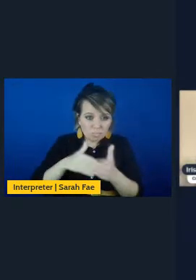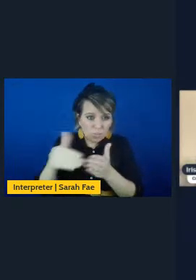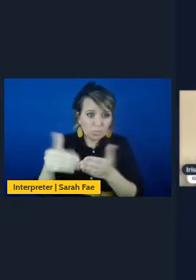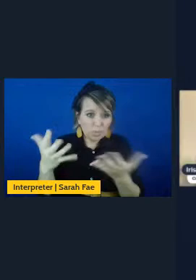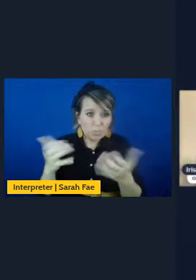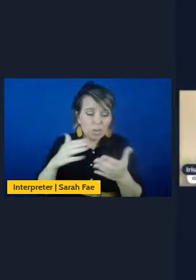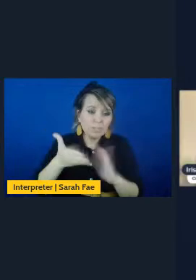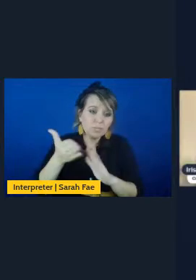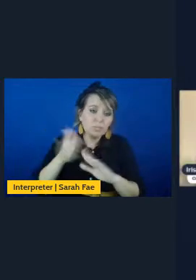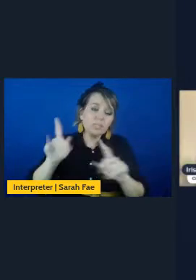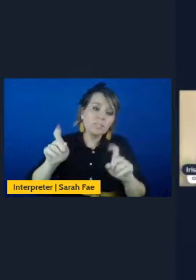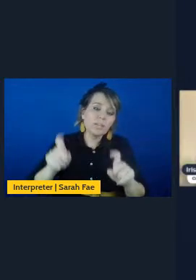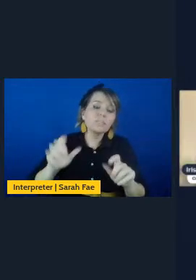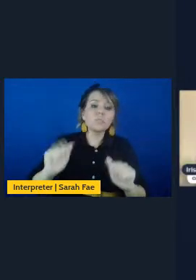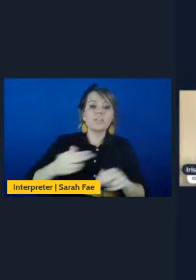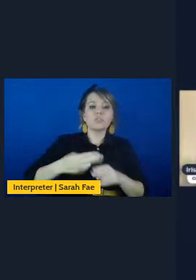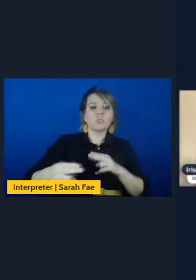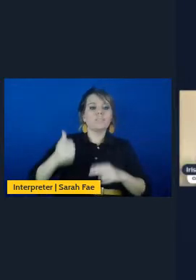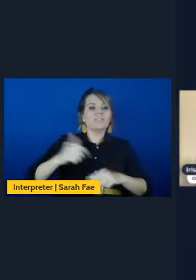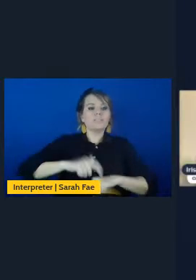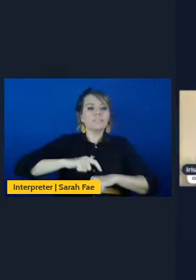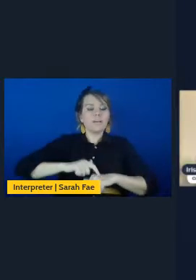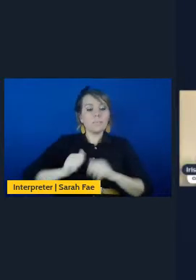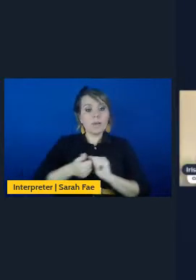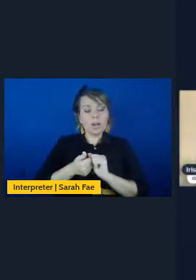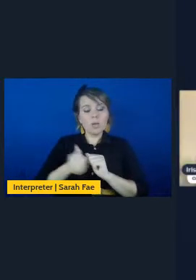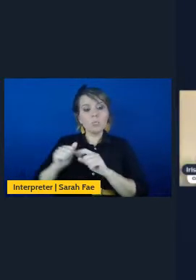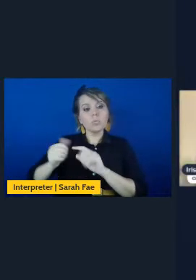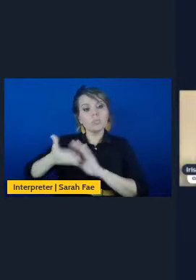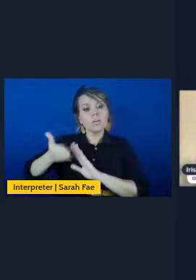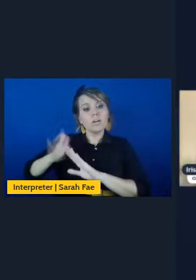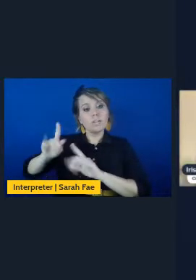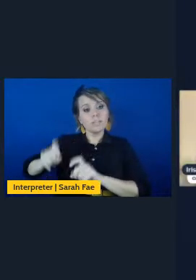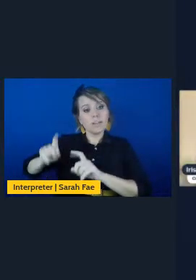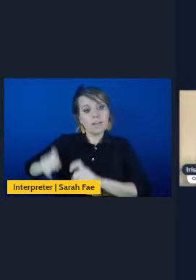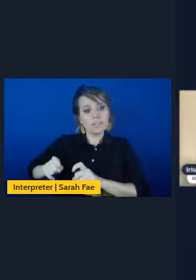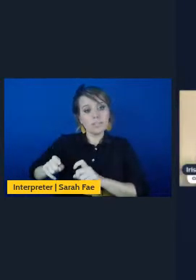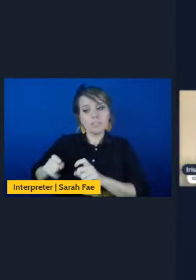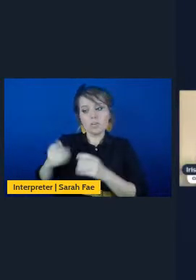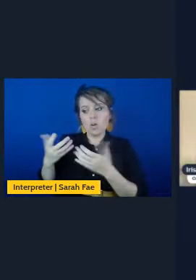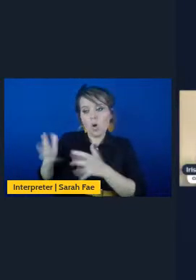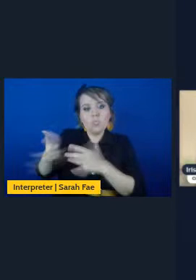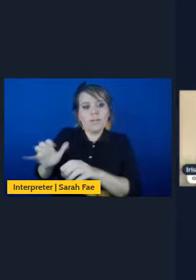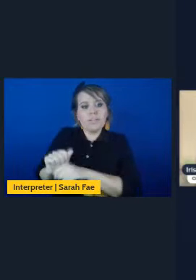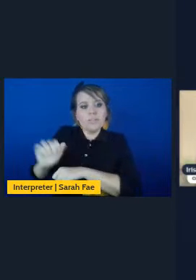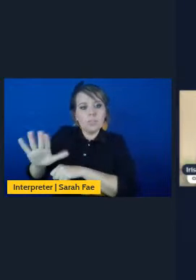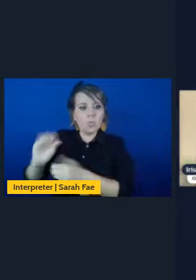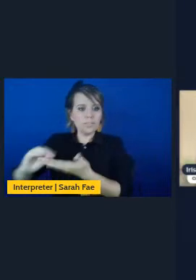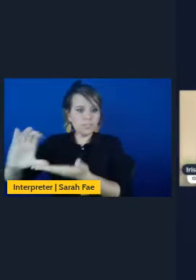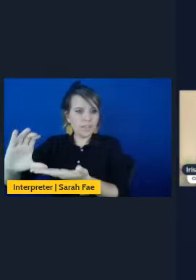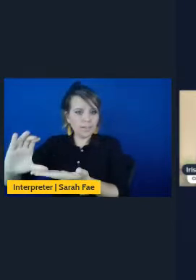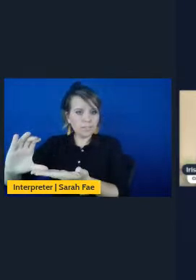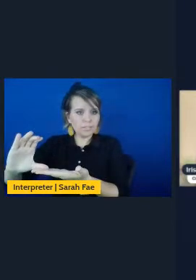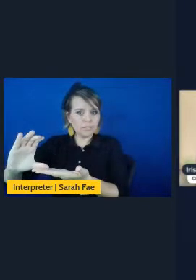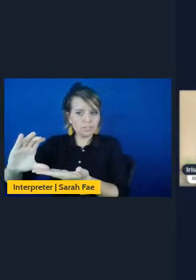the time by running the test on already deployed stacks.